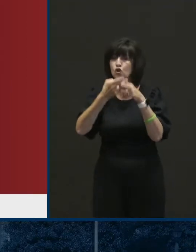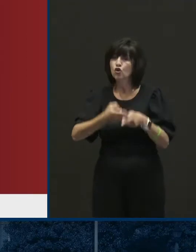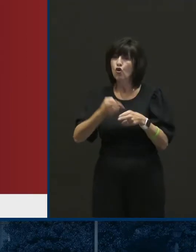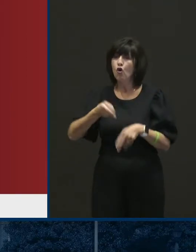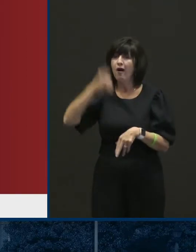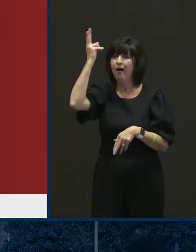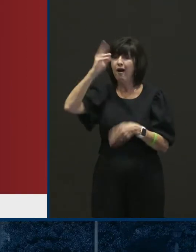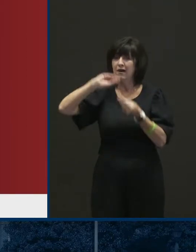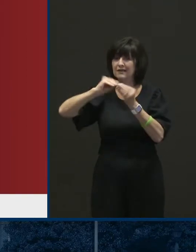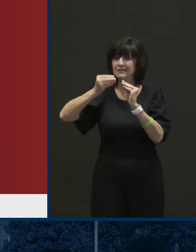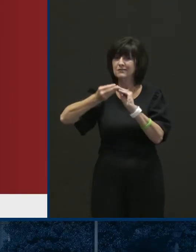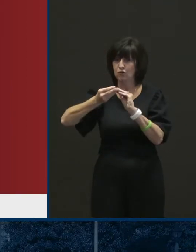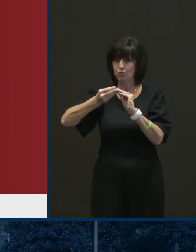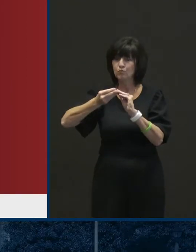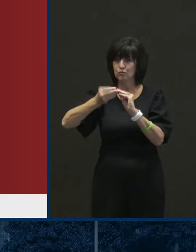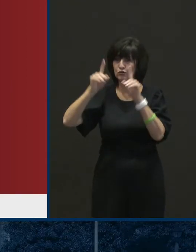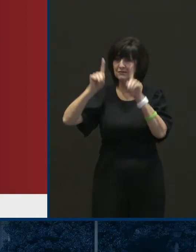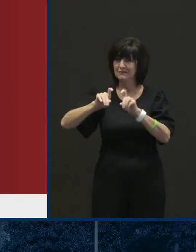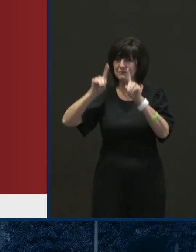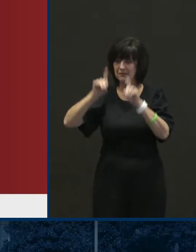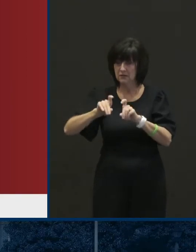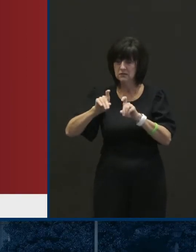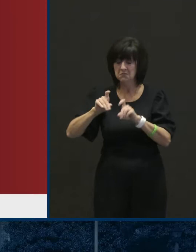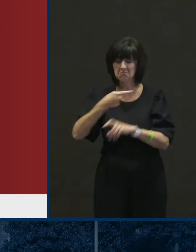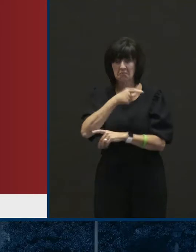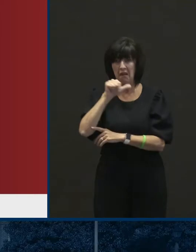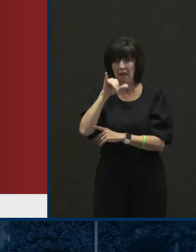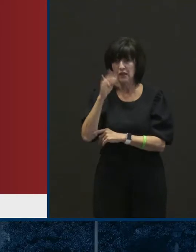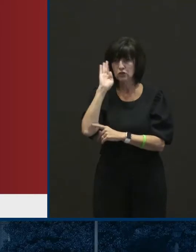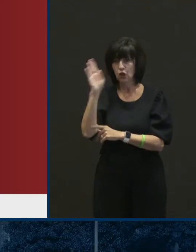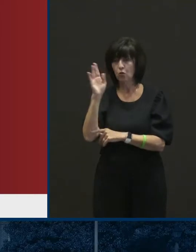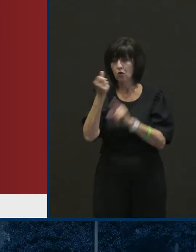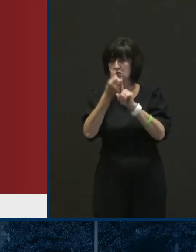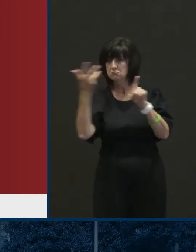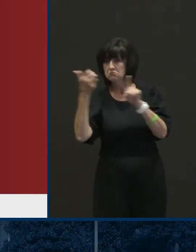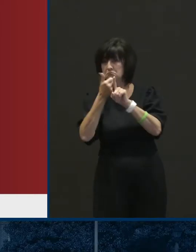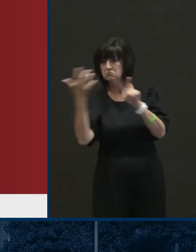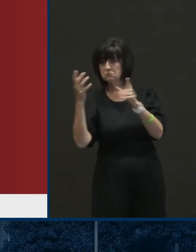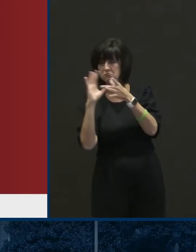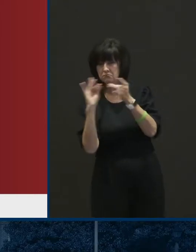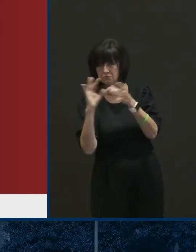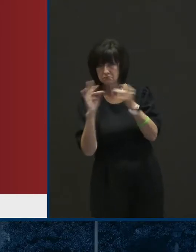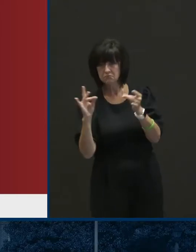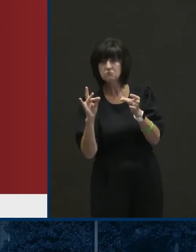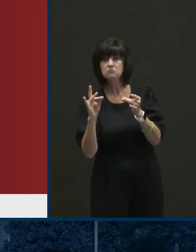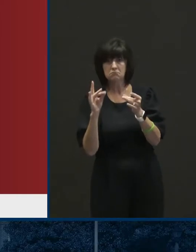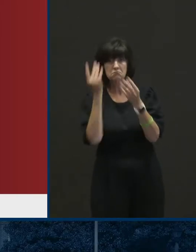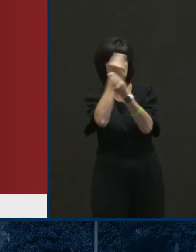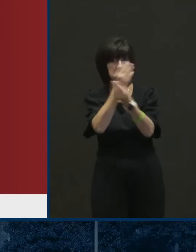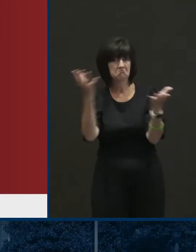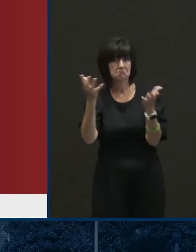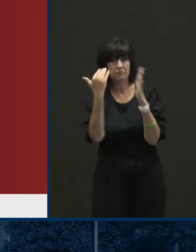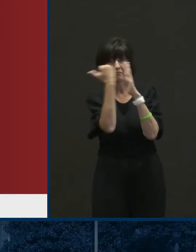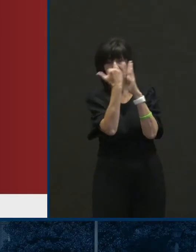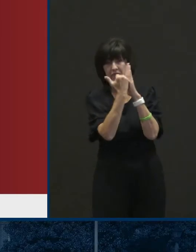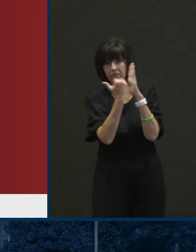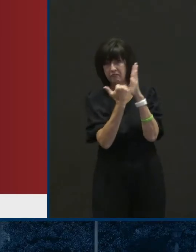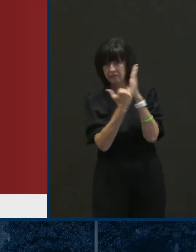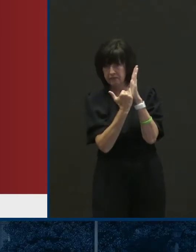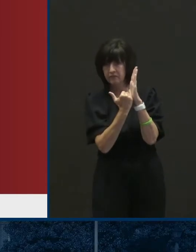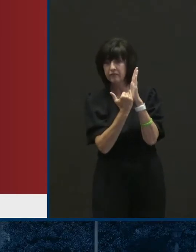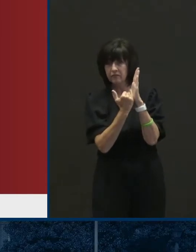that. AJ is going to talk about that, and we'll have a list of those sites, which include Eastside Charter School in